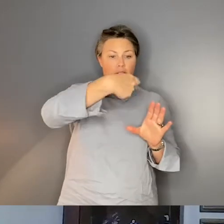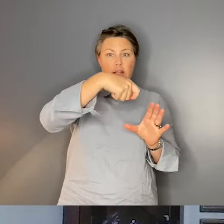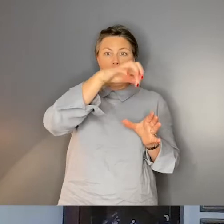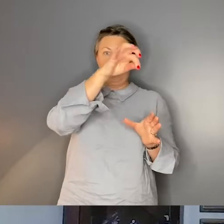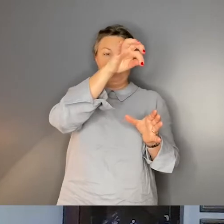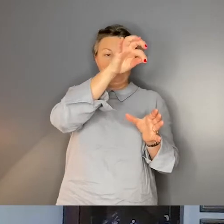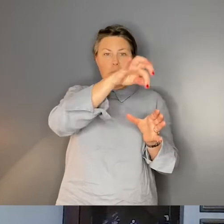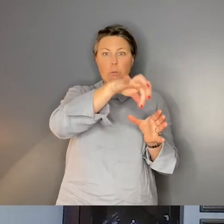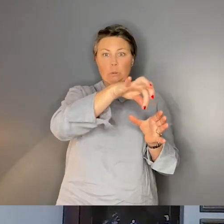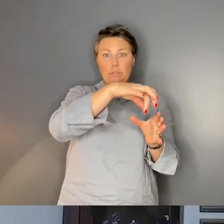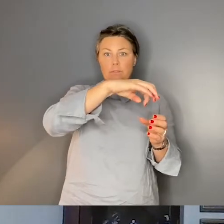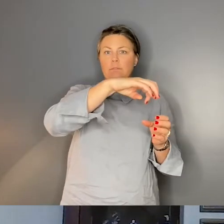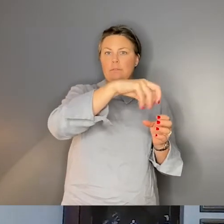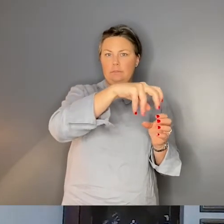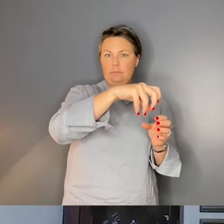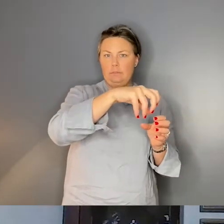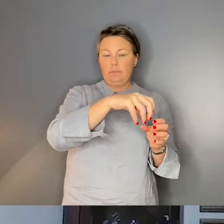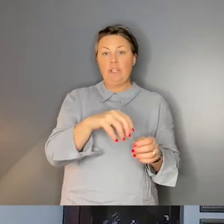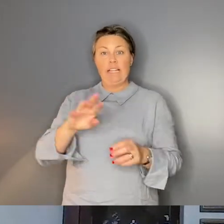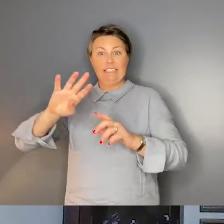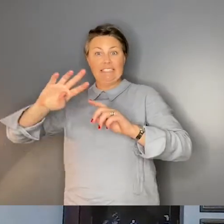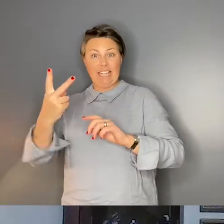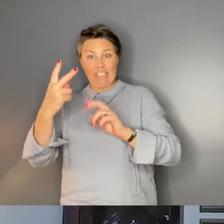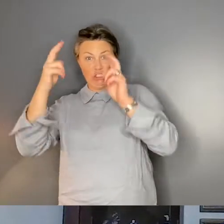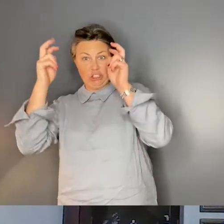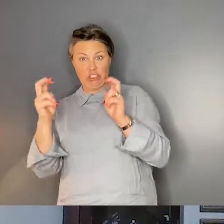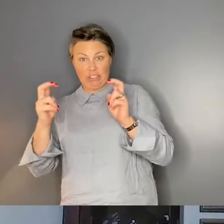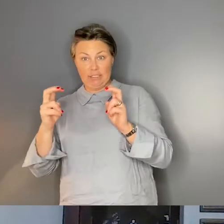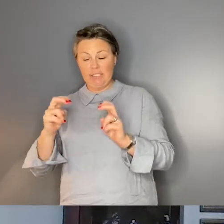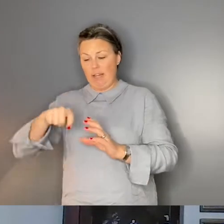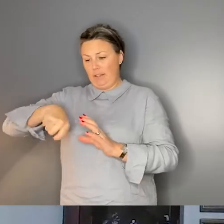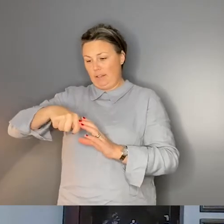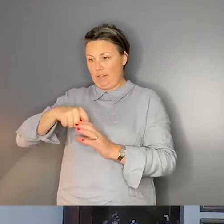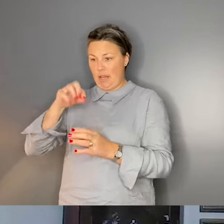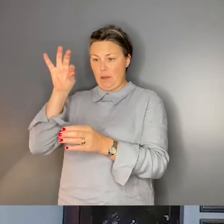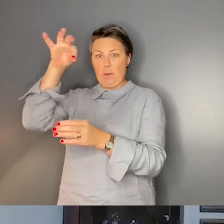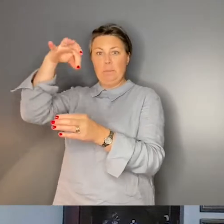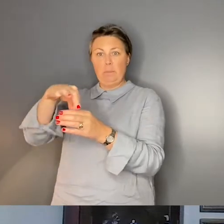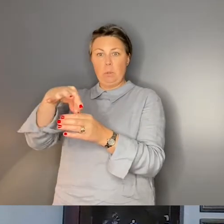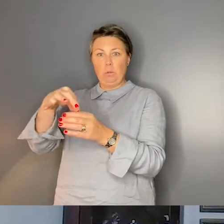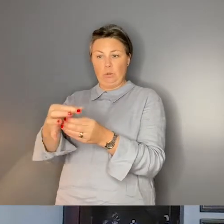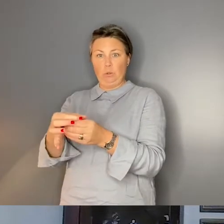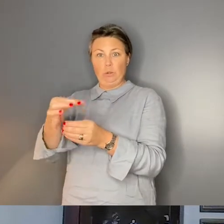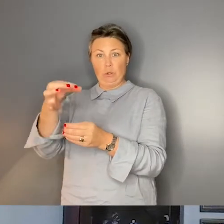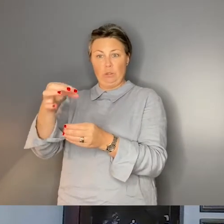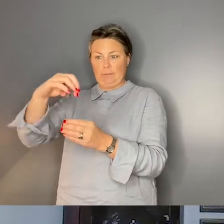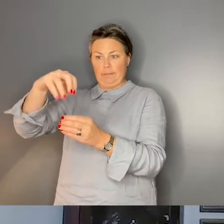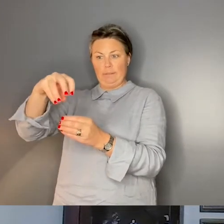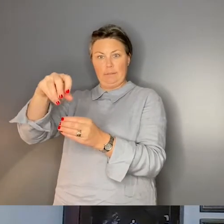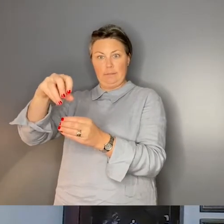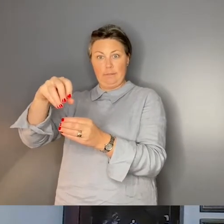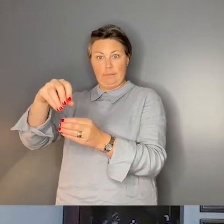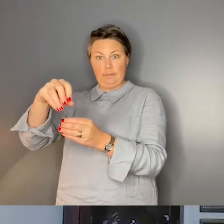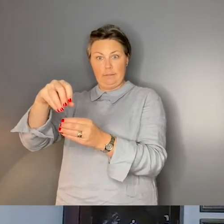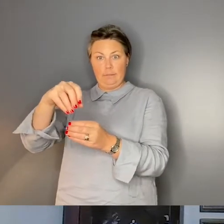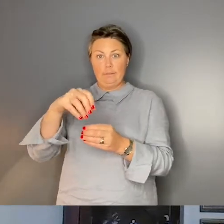separate bowel actions. You take them using a little swab, you put them in the tube which is provided with the test